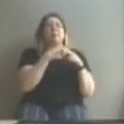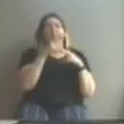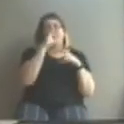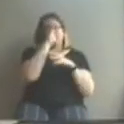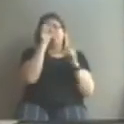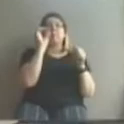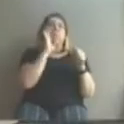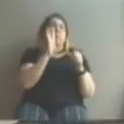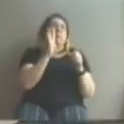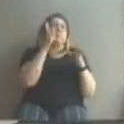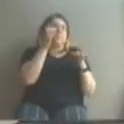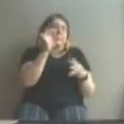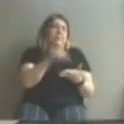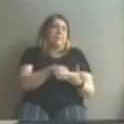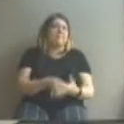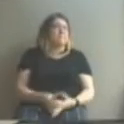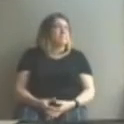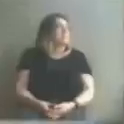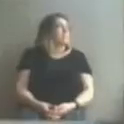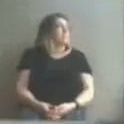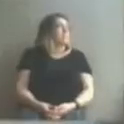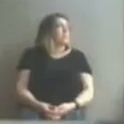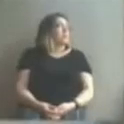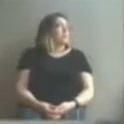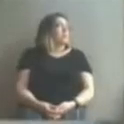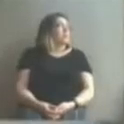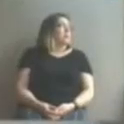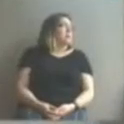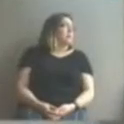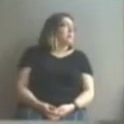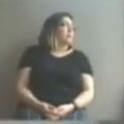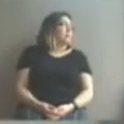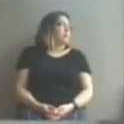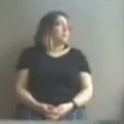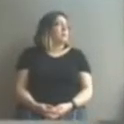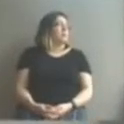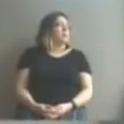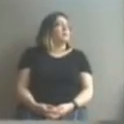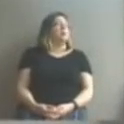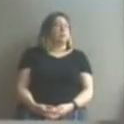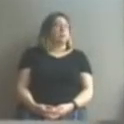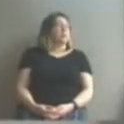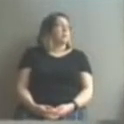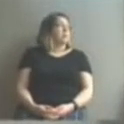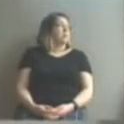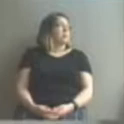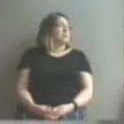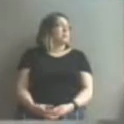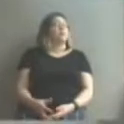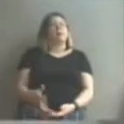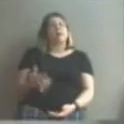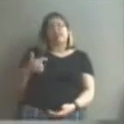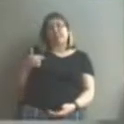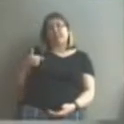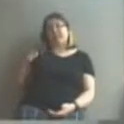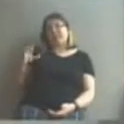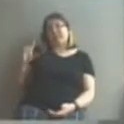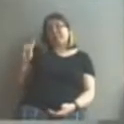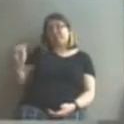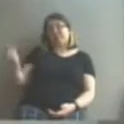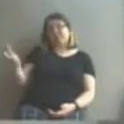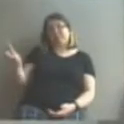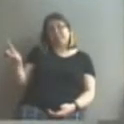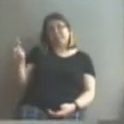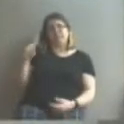decide that ultimately. Okay, so that leads to another question right now that I haven't had a clear answer on. So Dr. Herring, I apologize, I'm putting you on the spot.